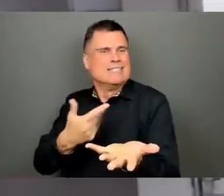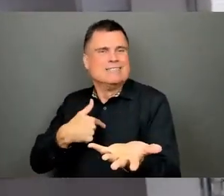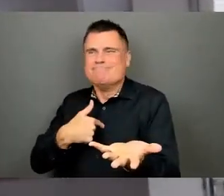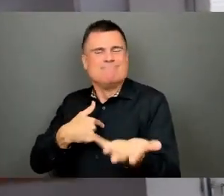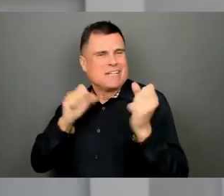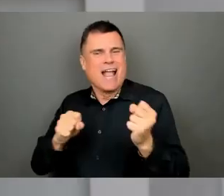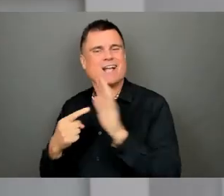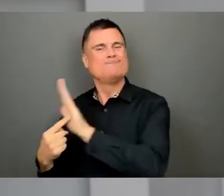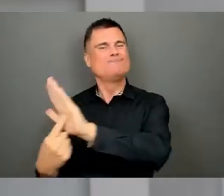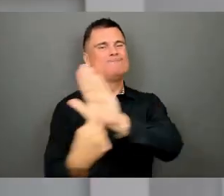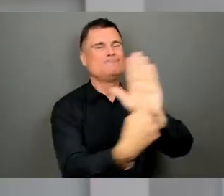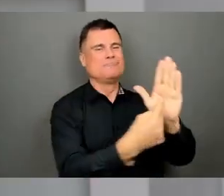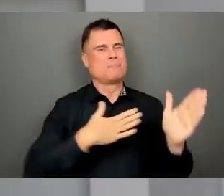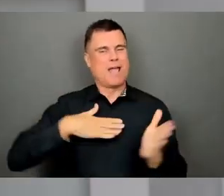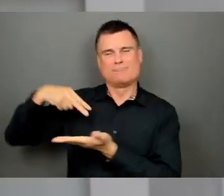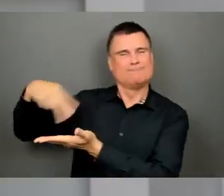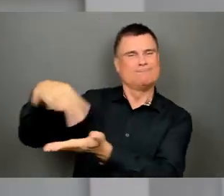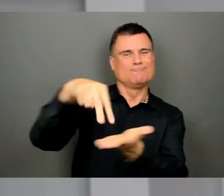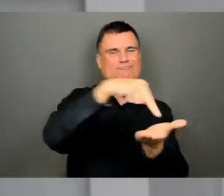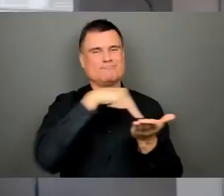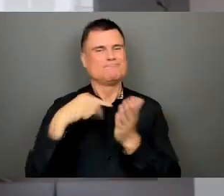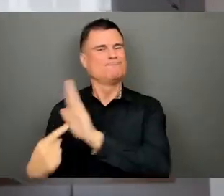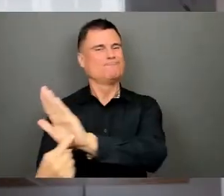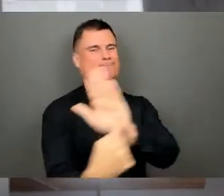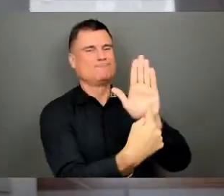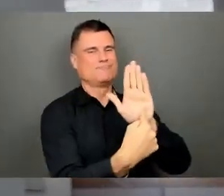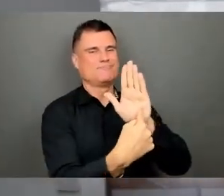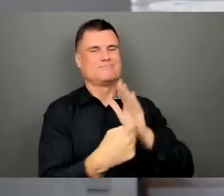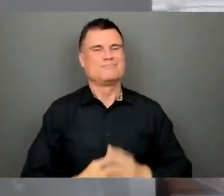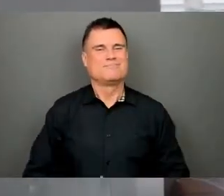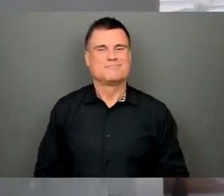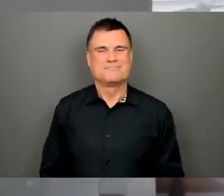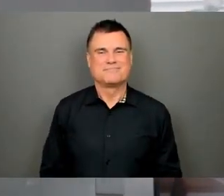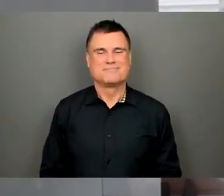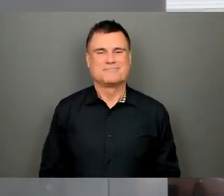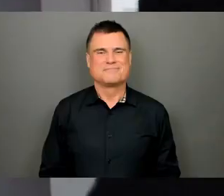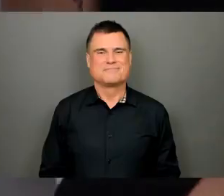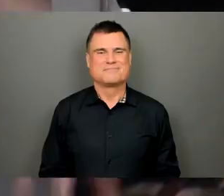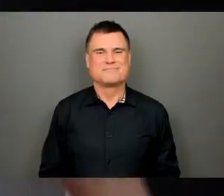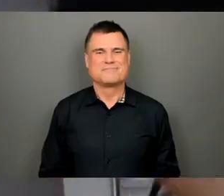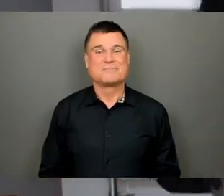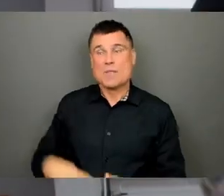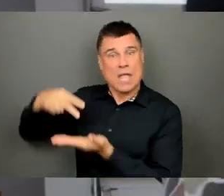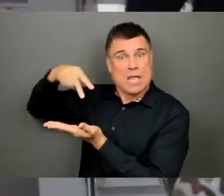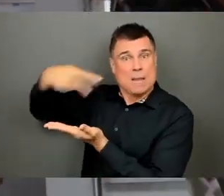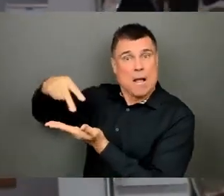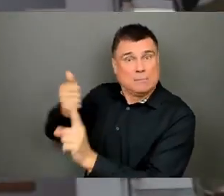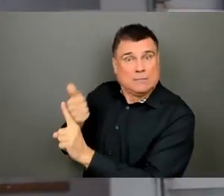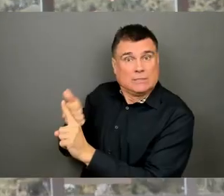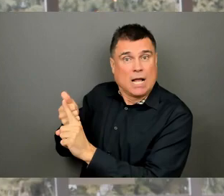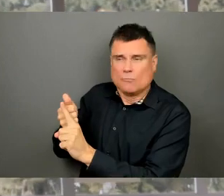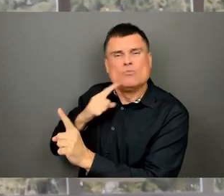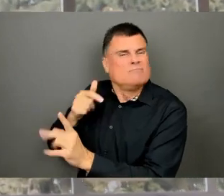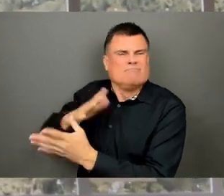I get to showcase it or show other people. It's fully inclusive. When hip-hop dance was first being